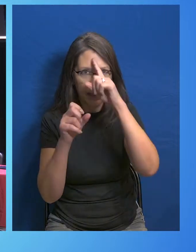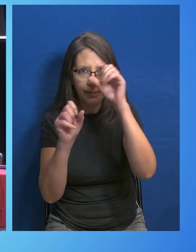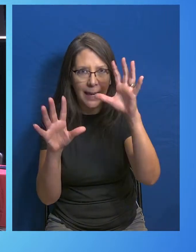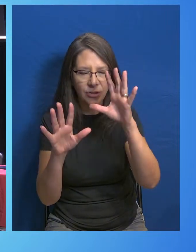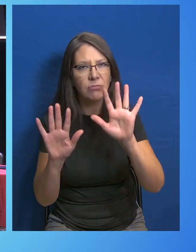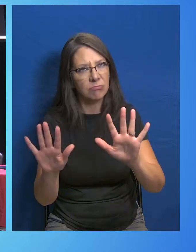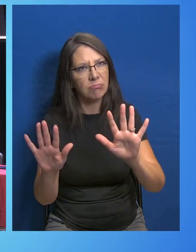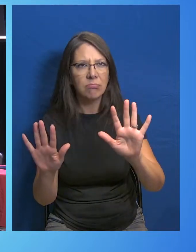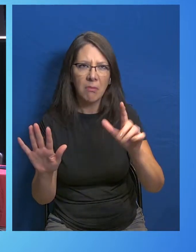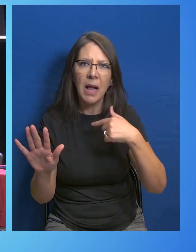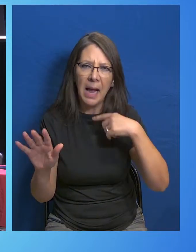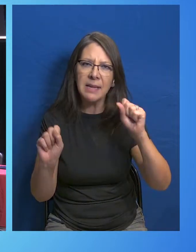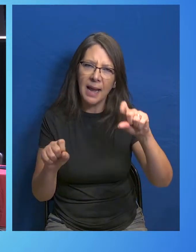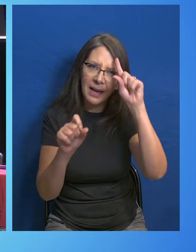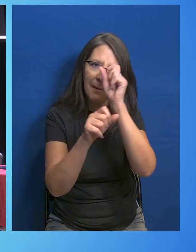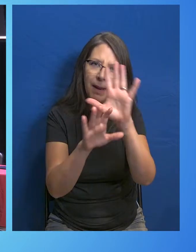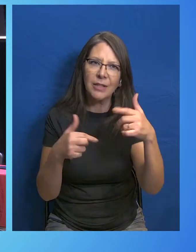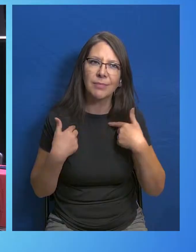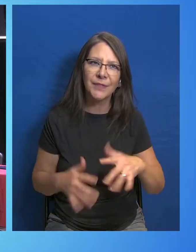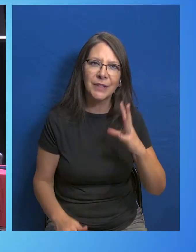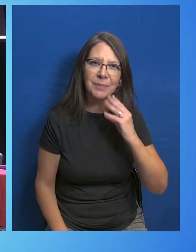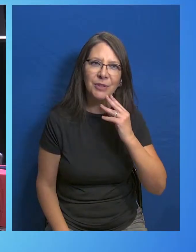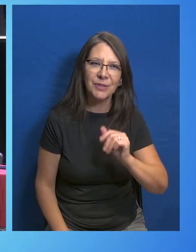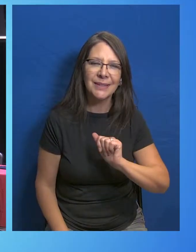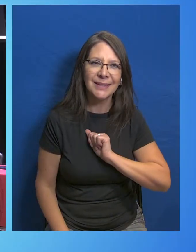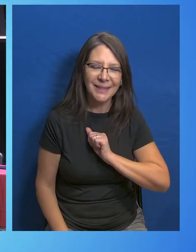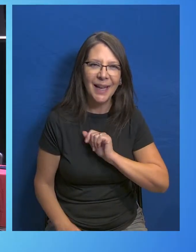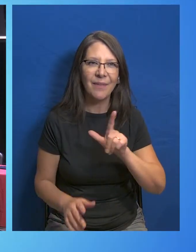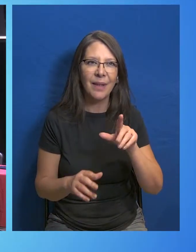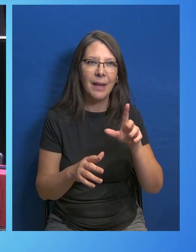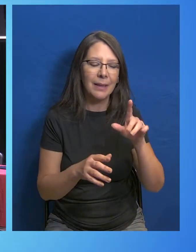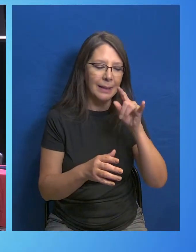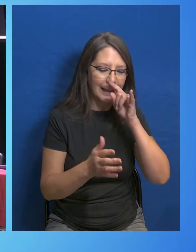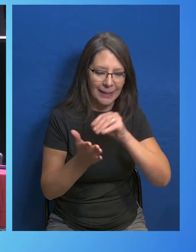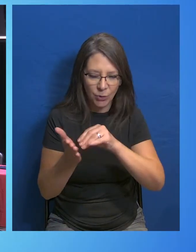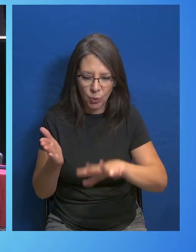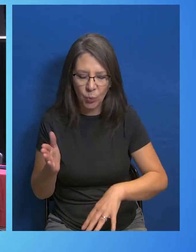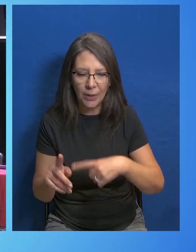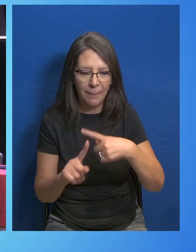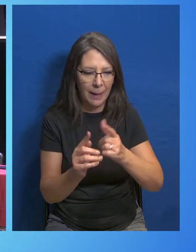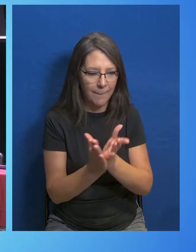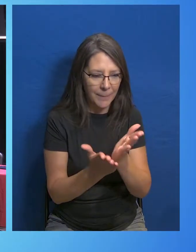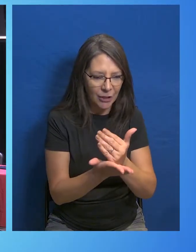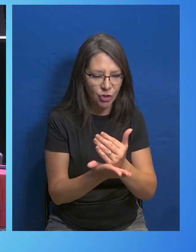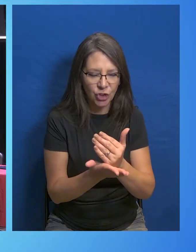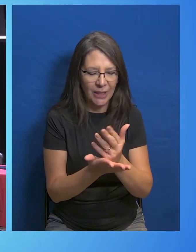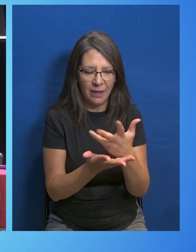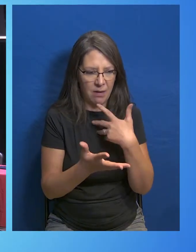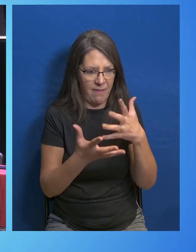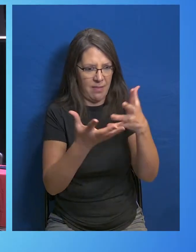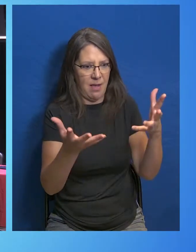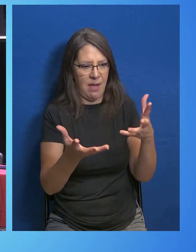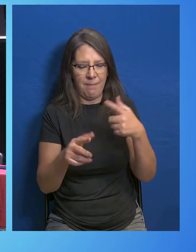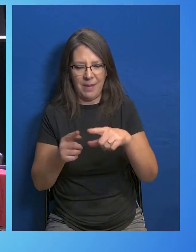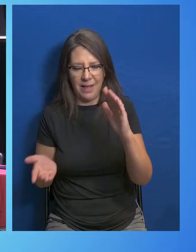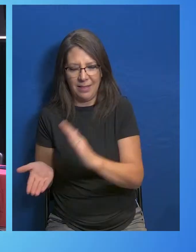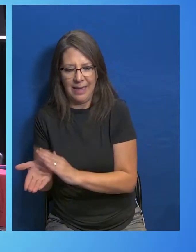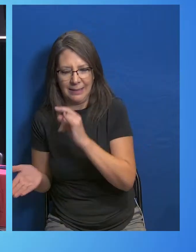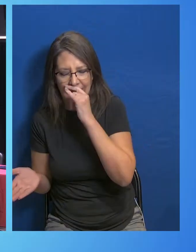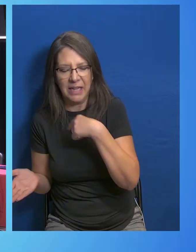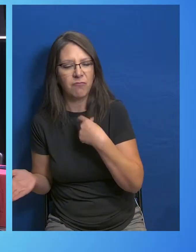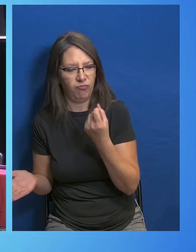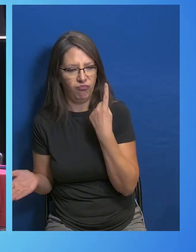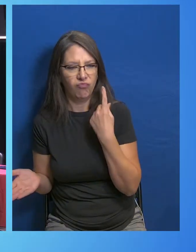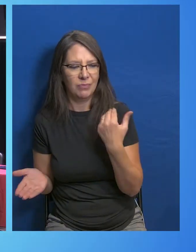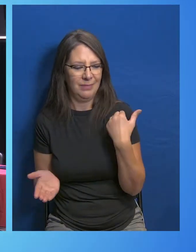been there, the pain of X number of kids divided by the budget gives us way too much money for way too few kids. Most recently, this past